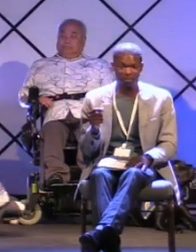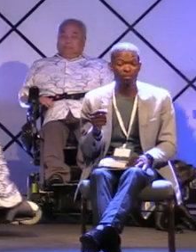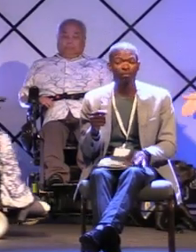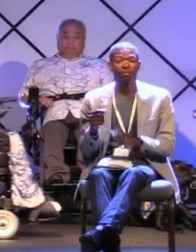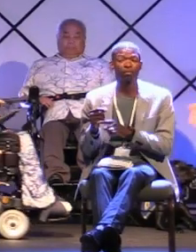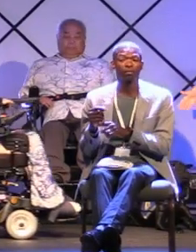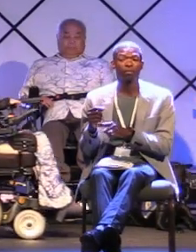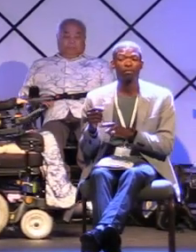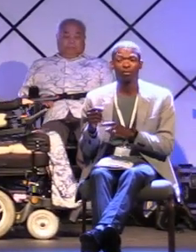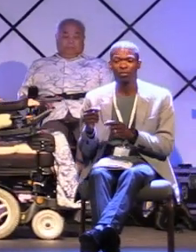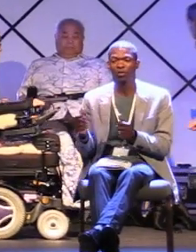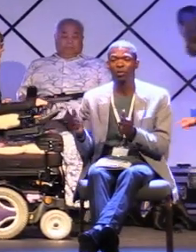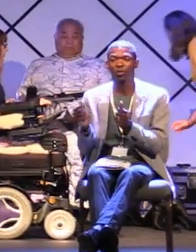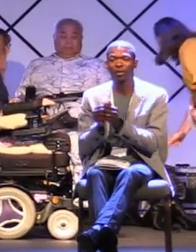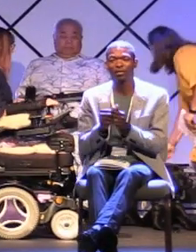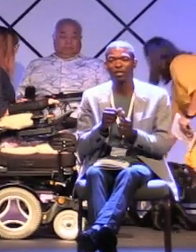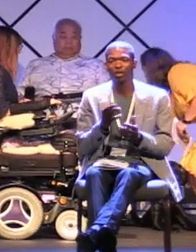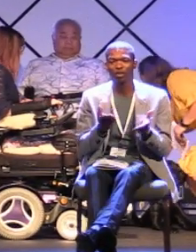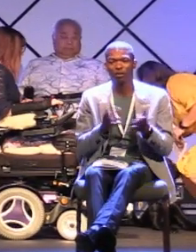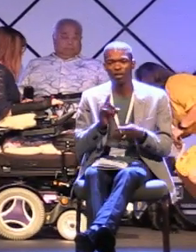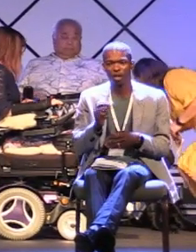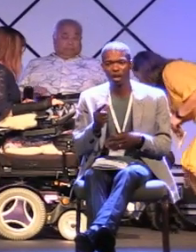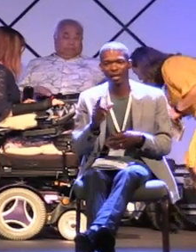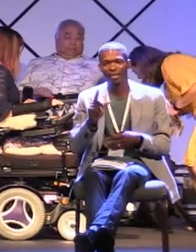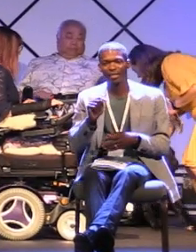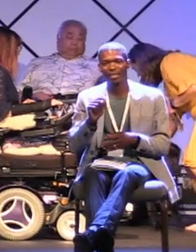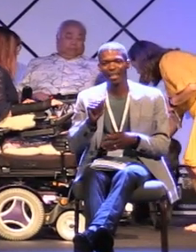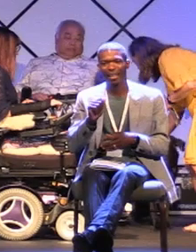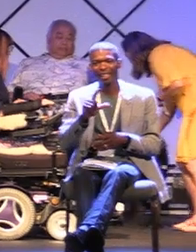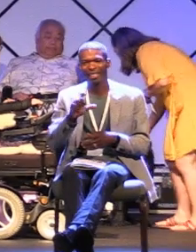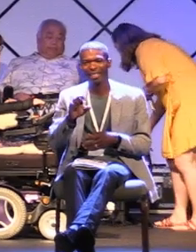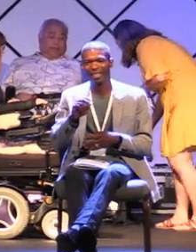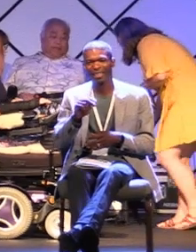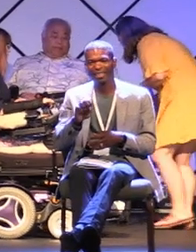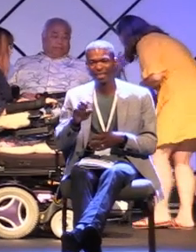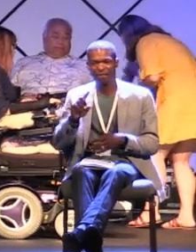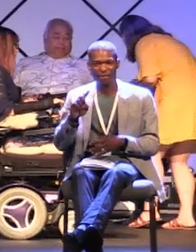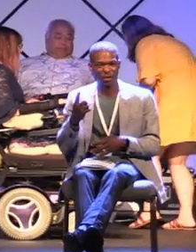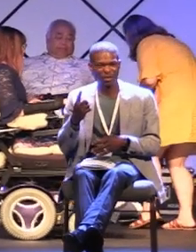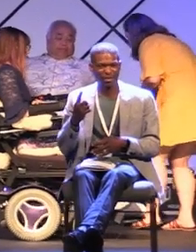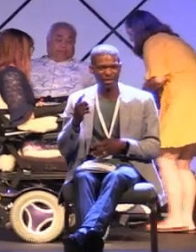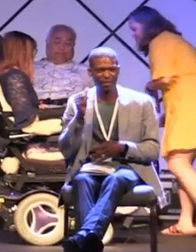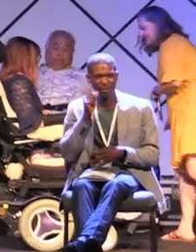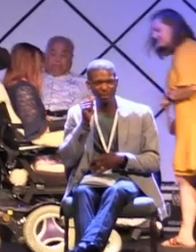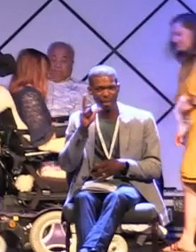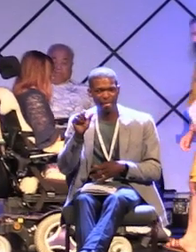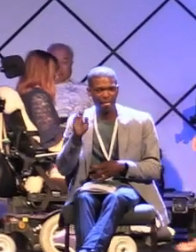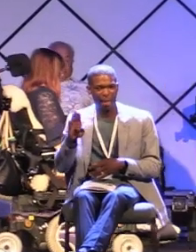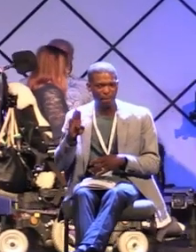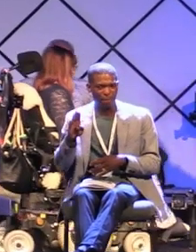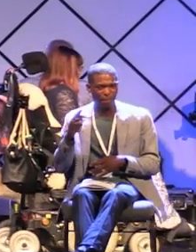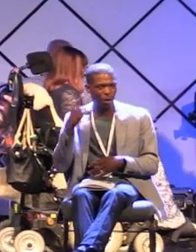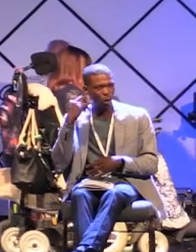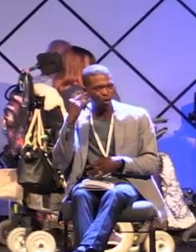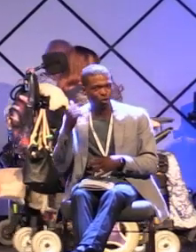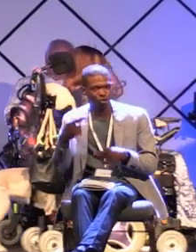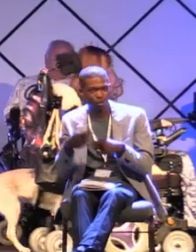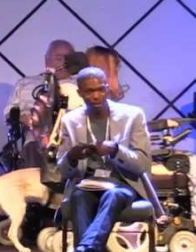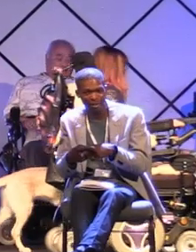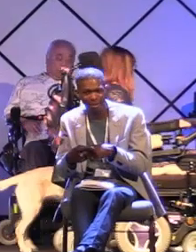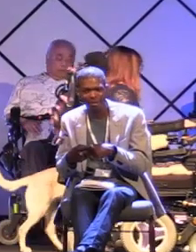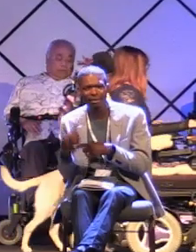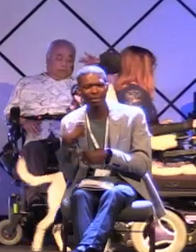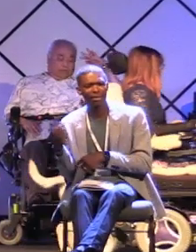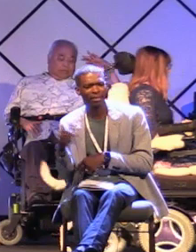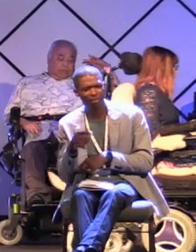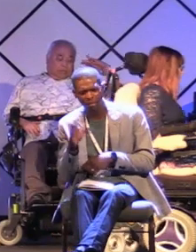Pam has been placed with service dog Talene the First, a female lab golden cross. Pam came to class looking for a dog